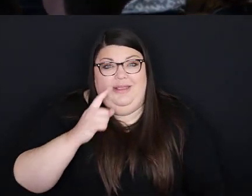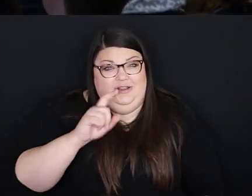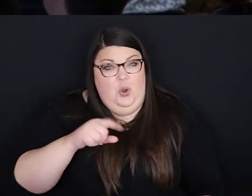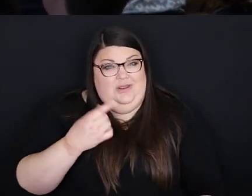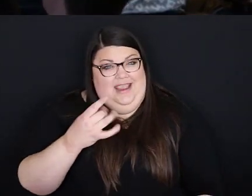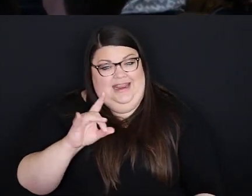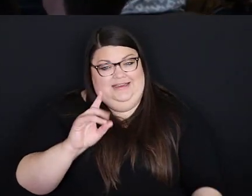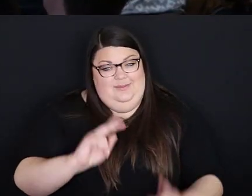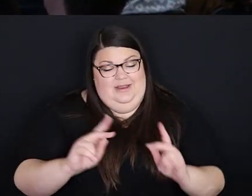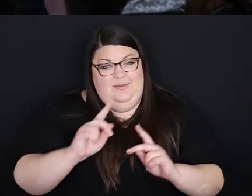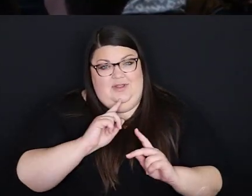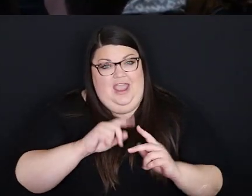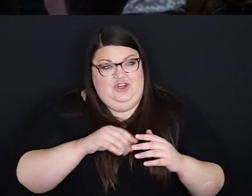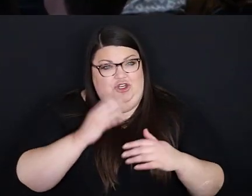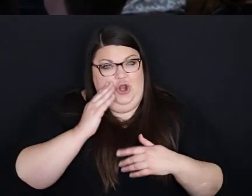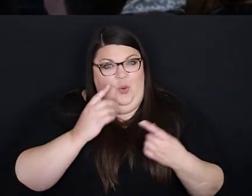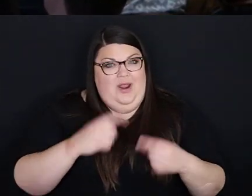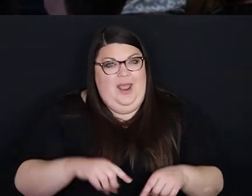people actually